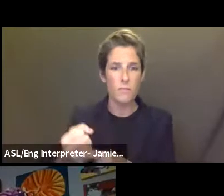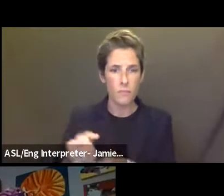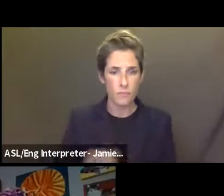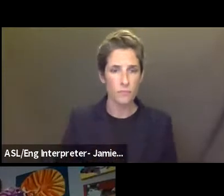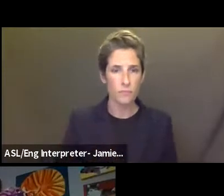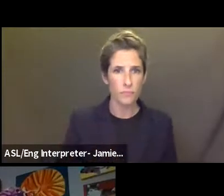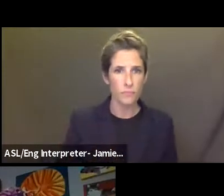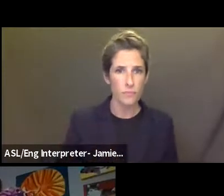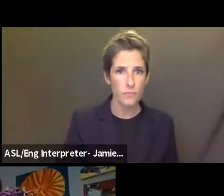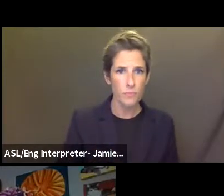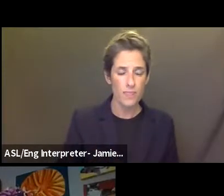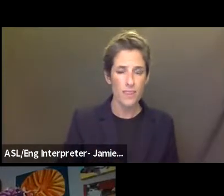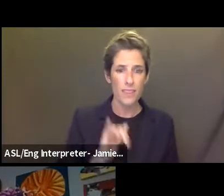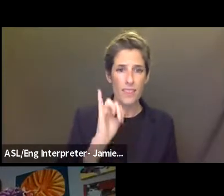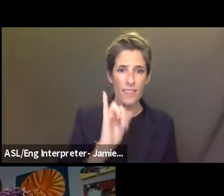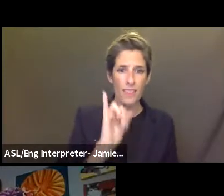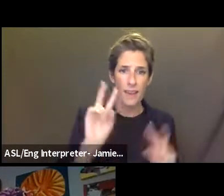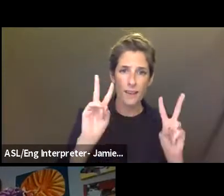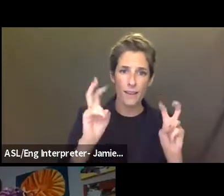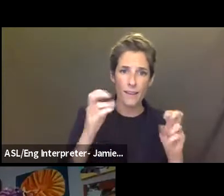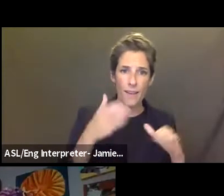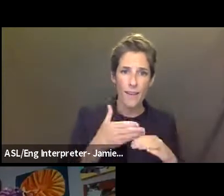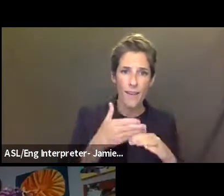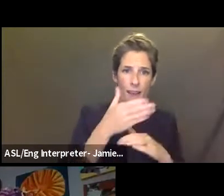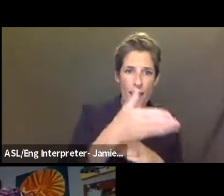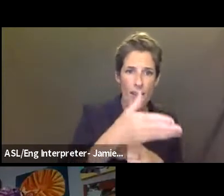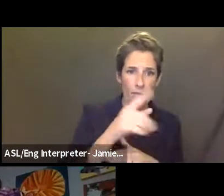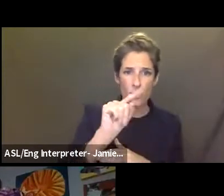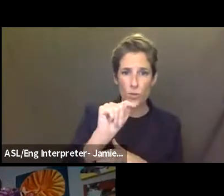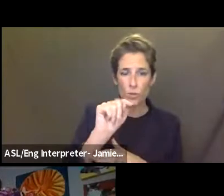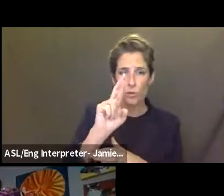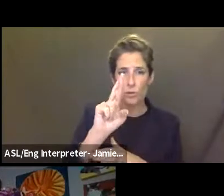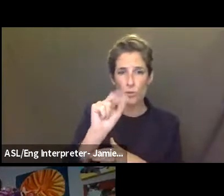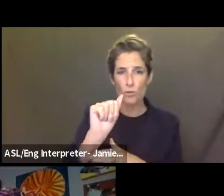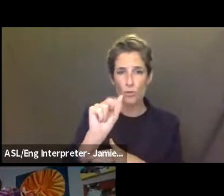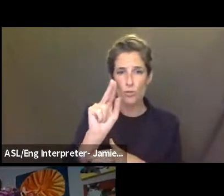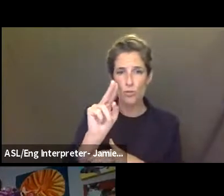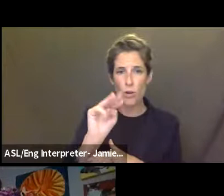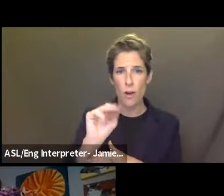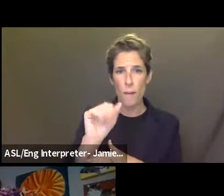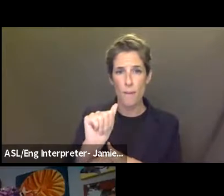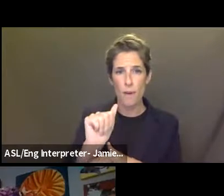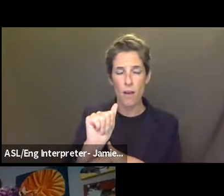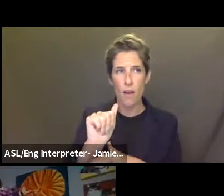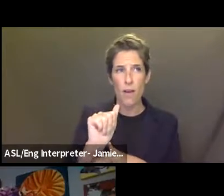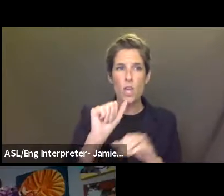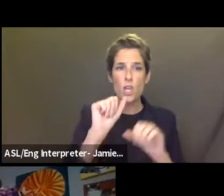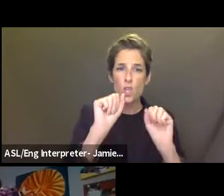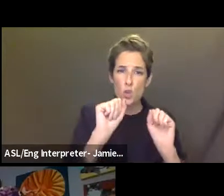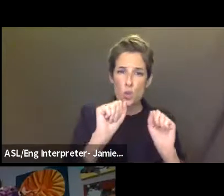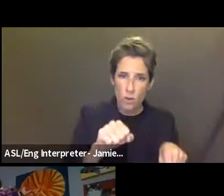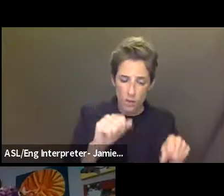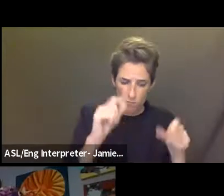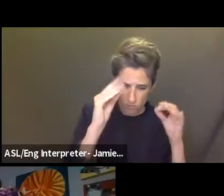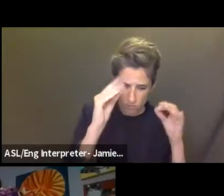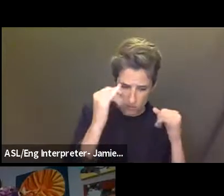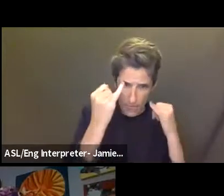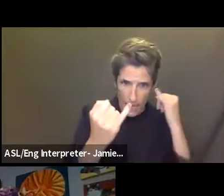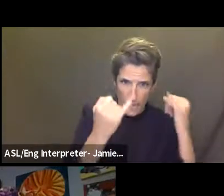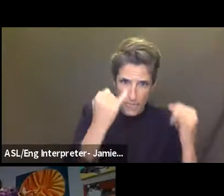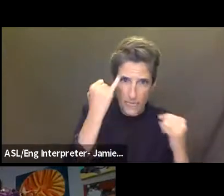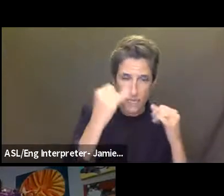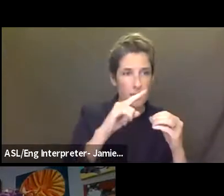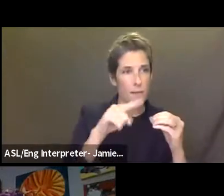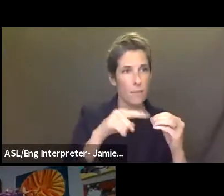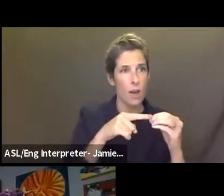of the after trauma, then you can actually engage ideas like